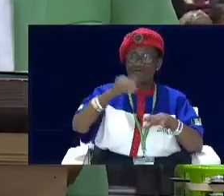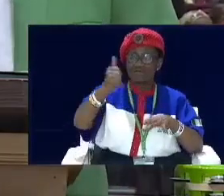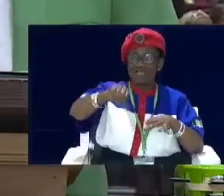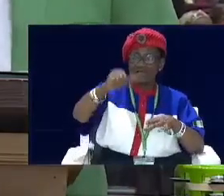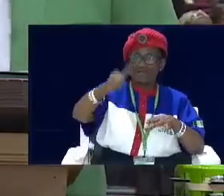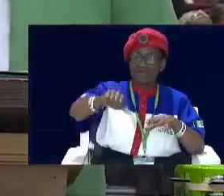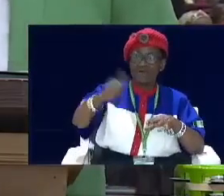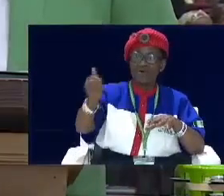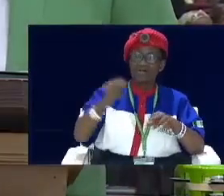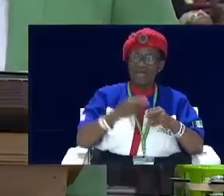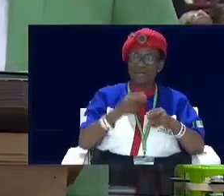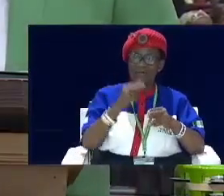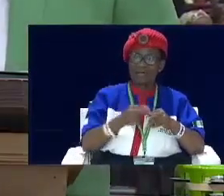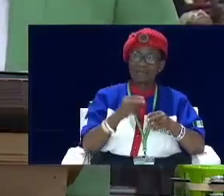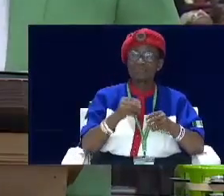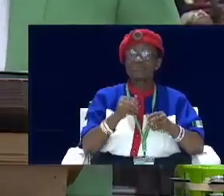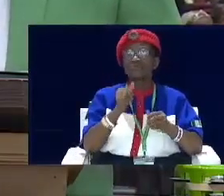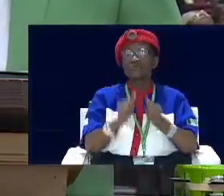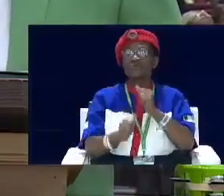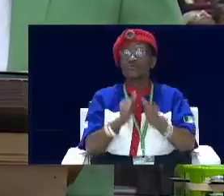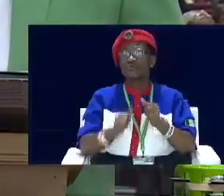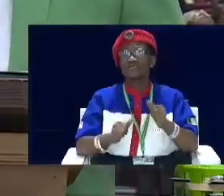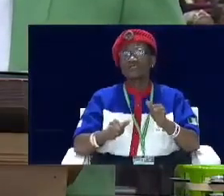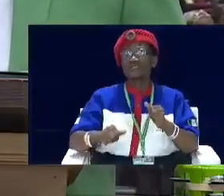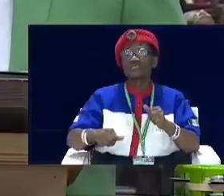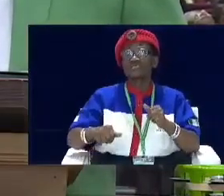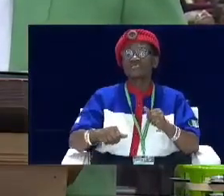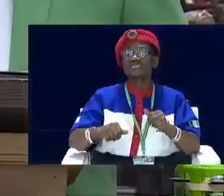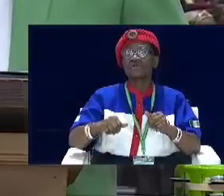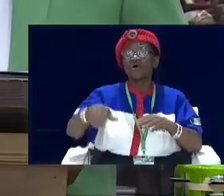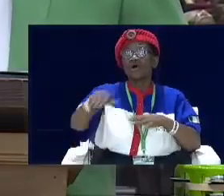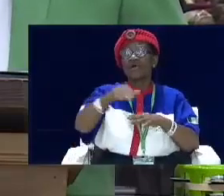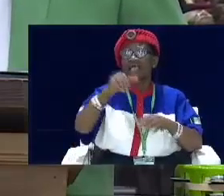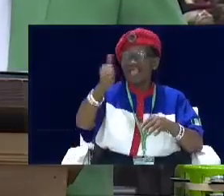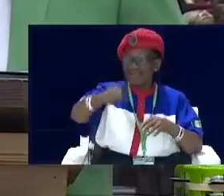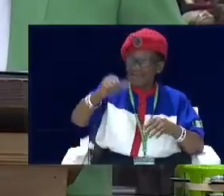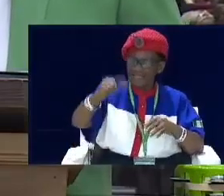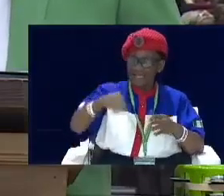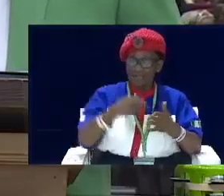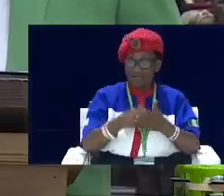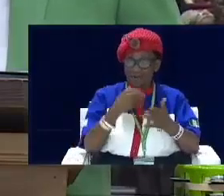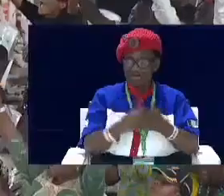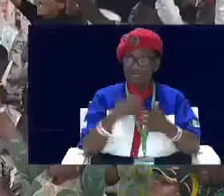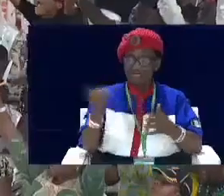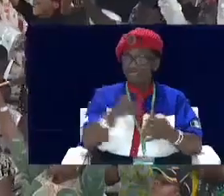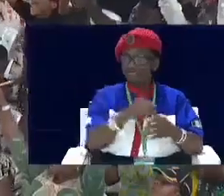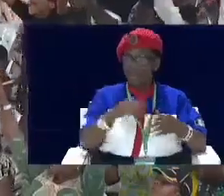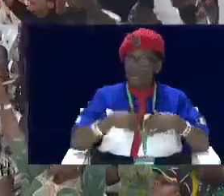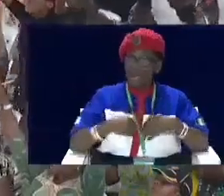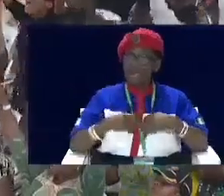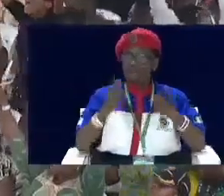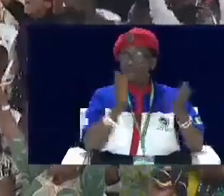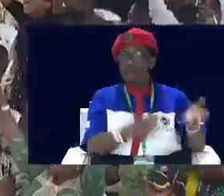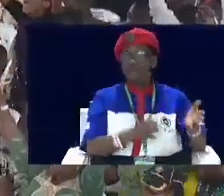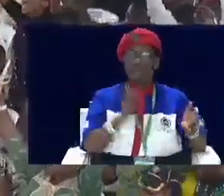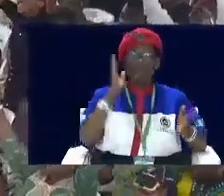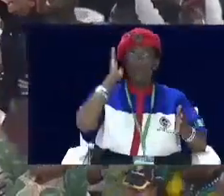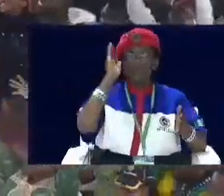lọ. Whatever money you have left. Ogbo tó wù kó kù sí ọwọ́ rẹ nísinsìnyí. We never finish. Kò ní tán mọ́